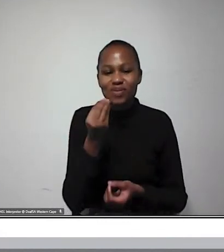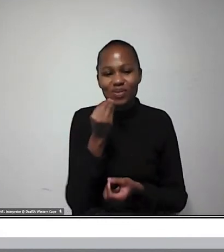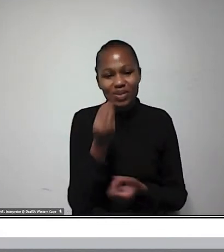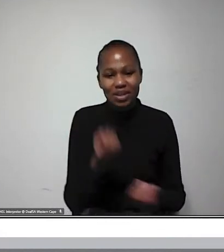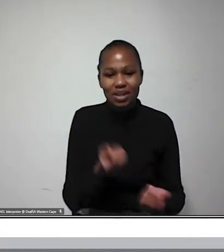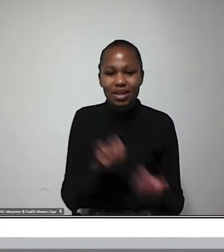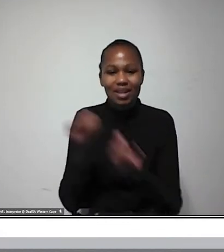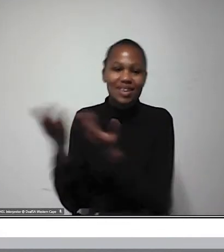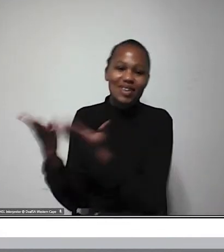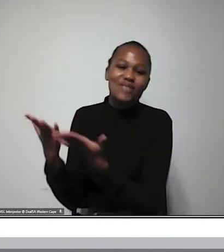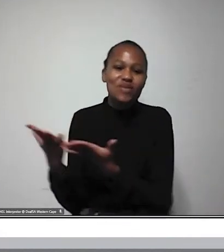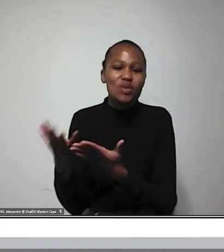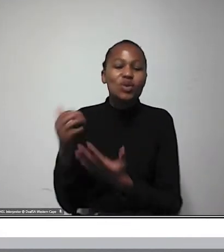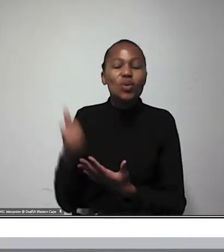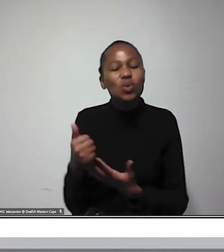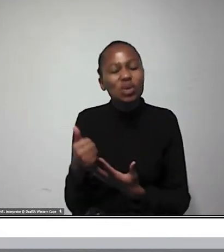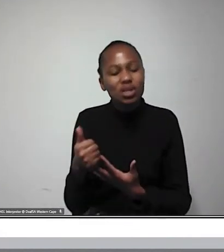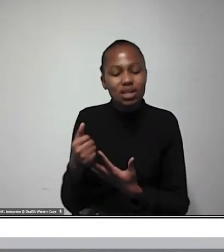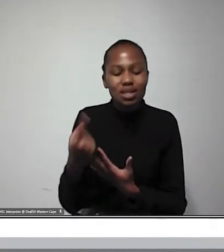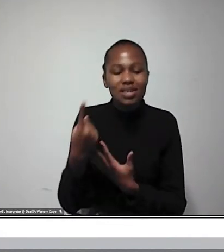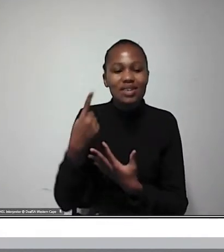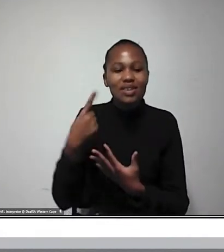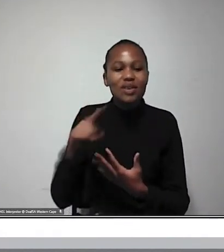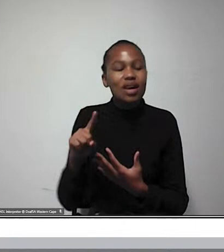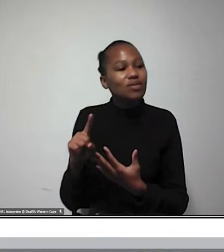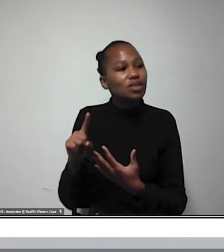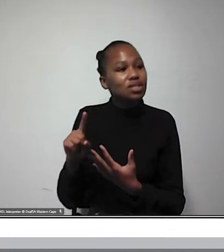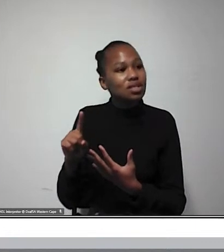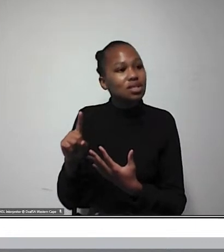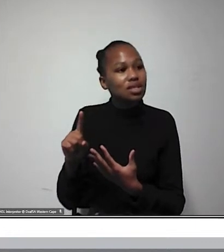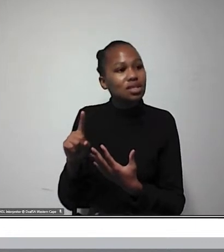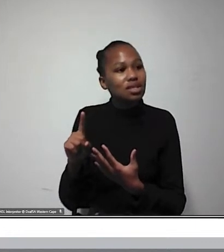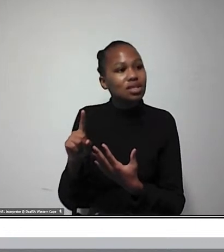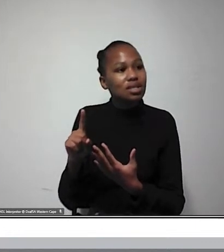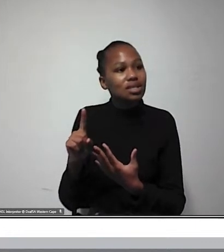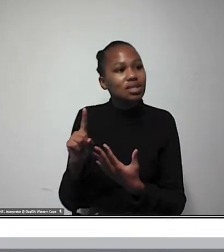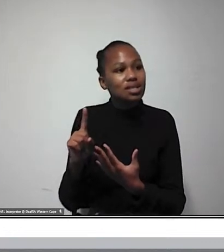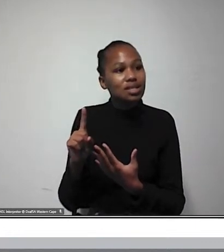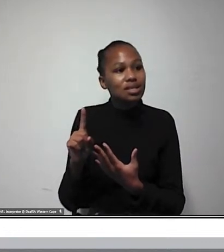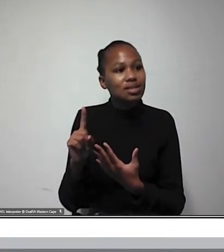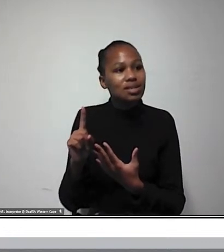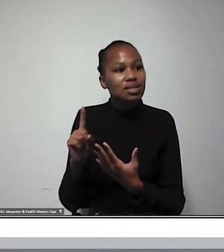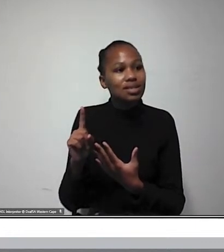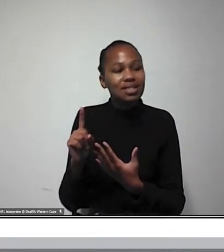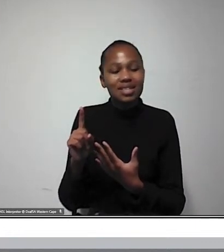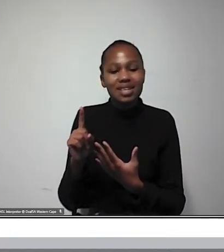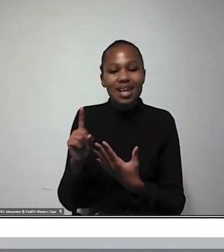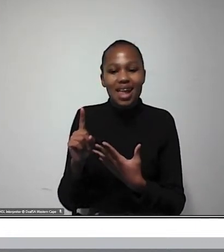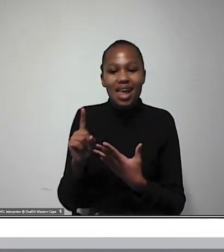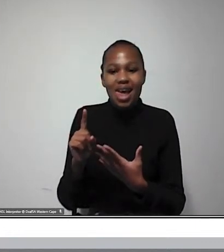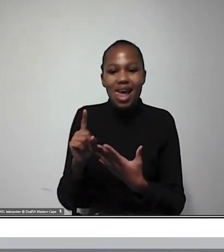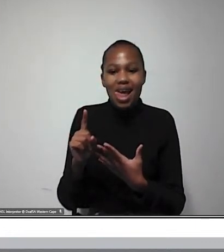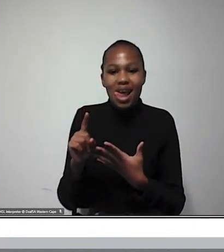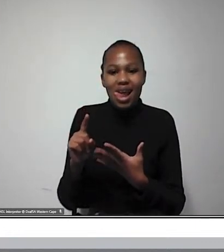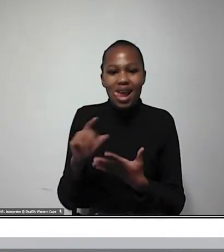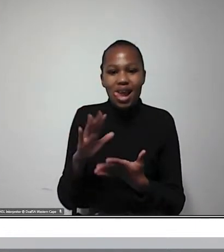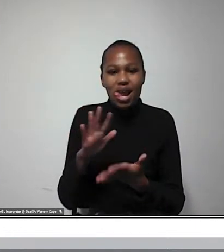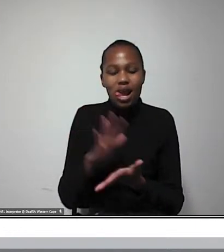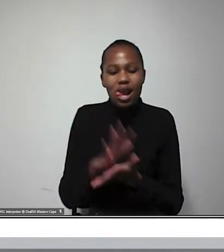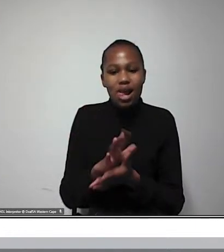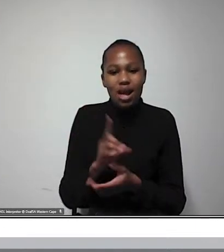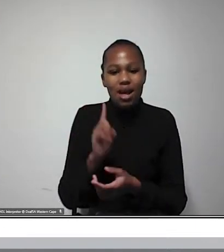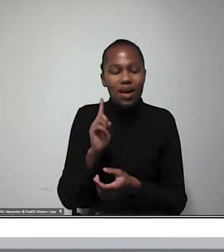goods, for their efforts in growing the market, and that we must give recognition to the fact